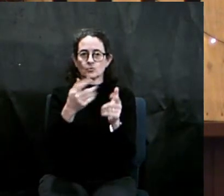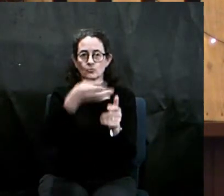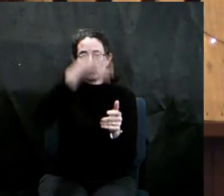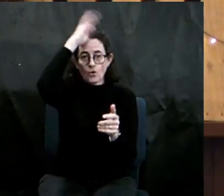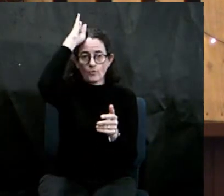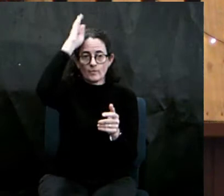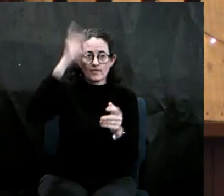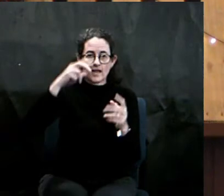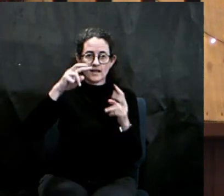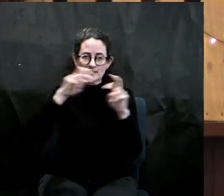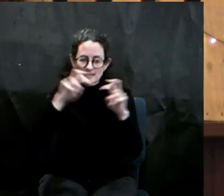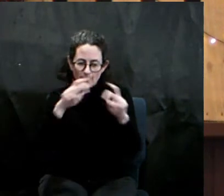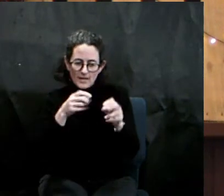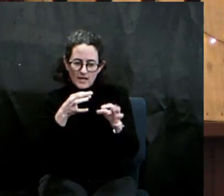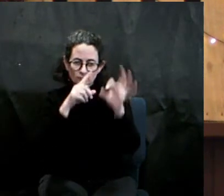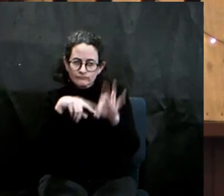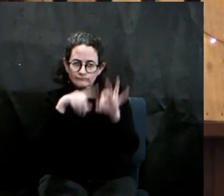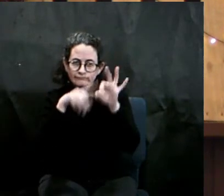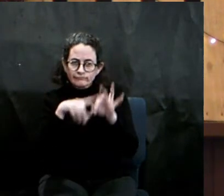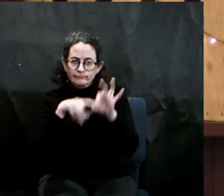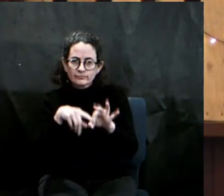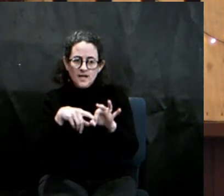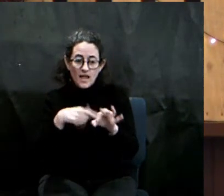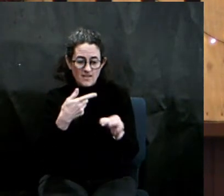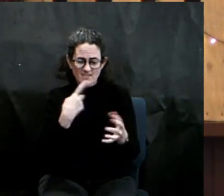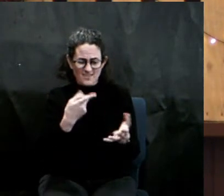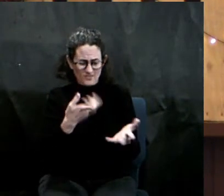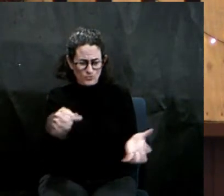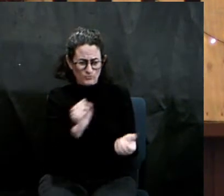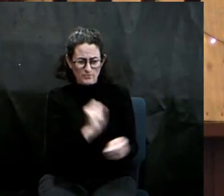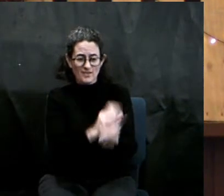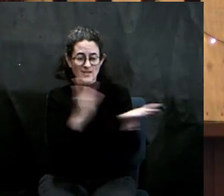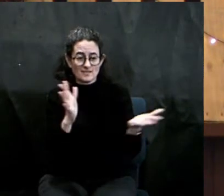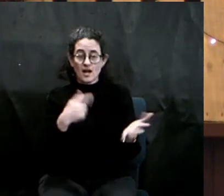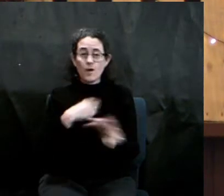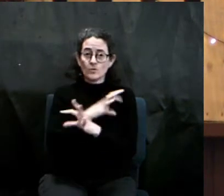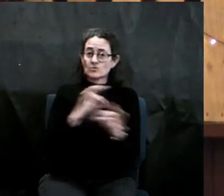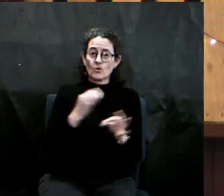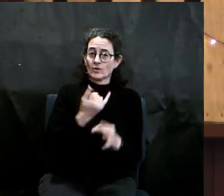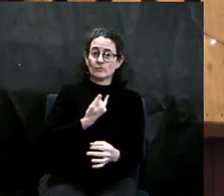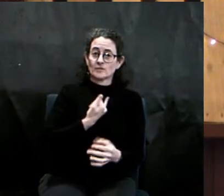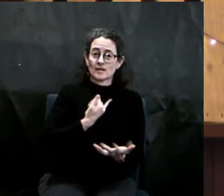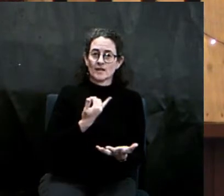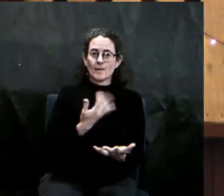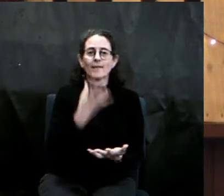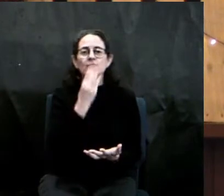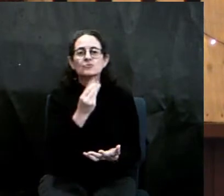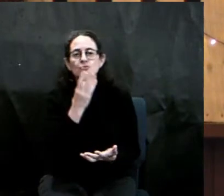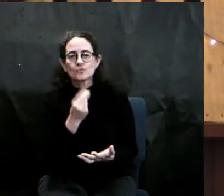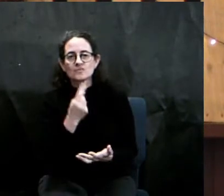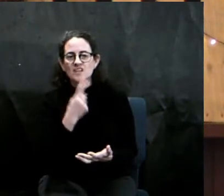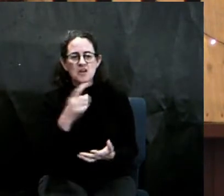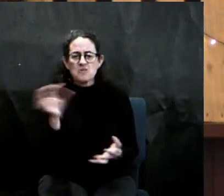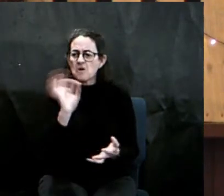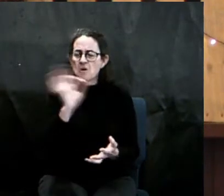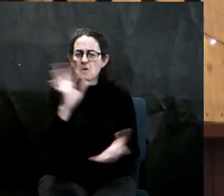wanted to release me, because I was not guilty of any crime deserving death. The Jews objected, so I was compelled to make an appeal